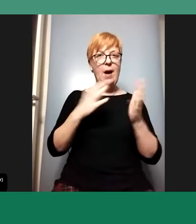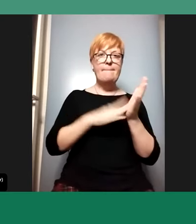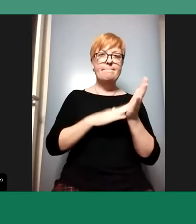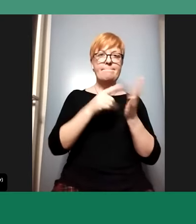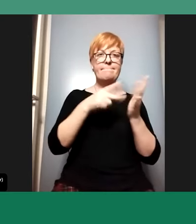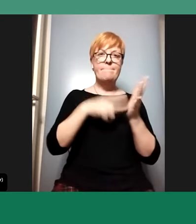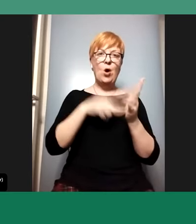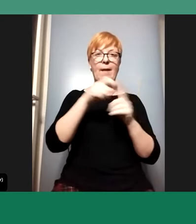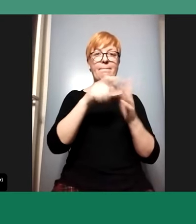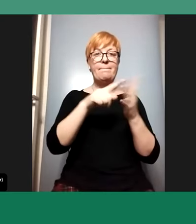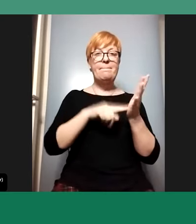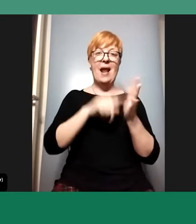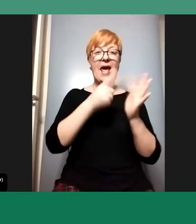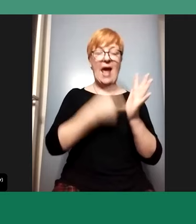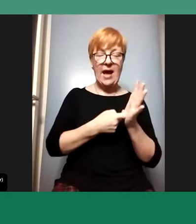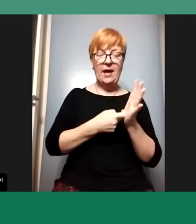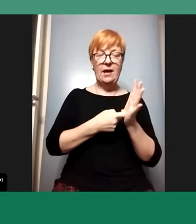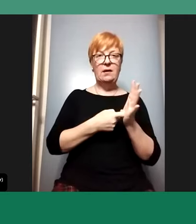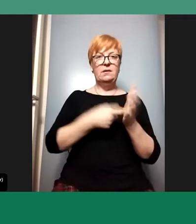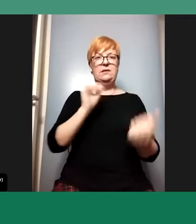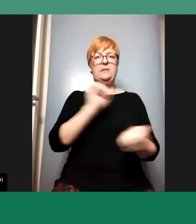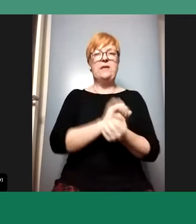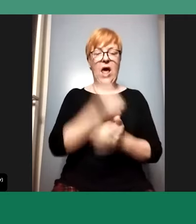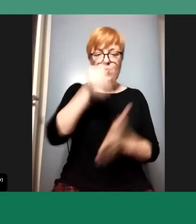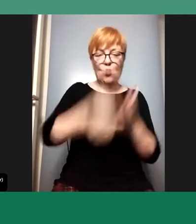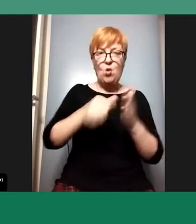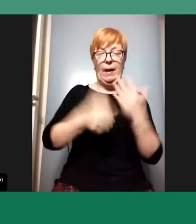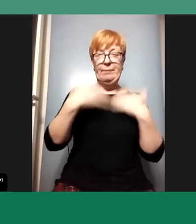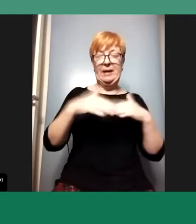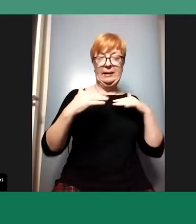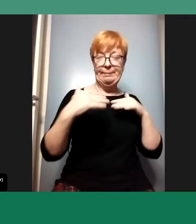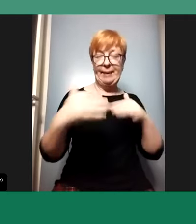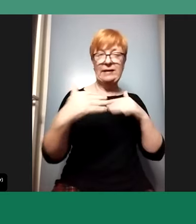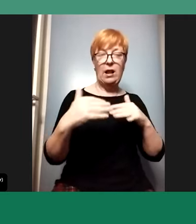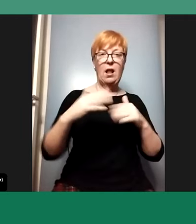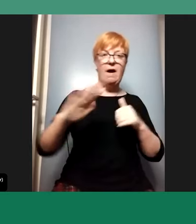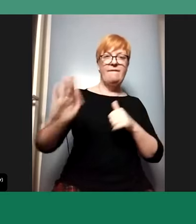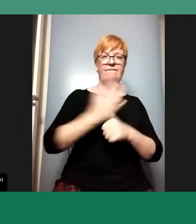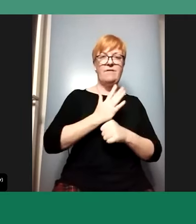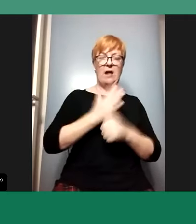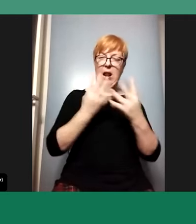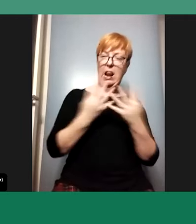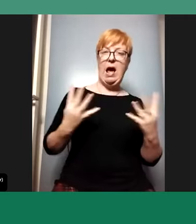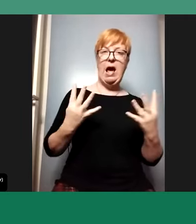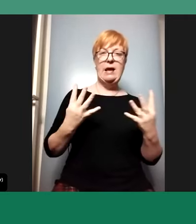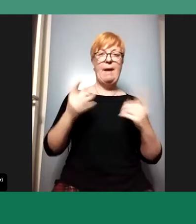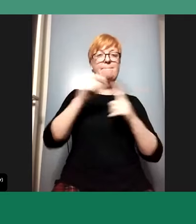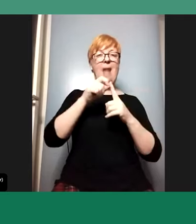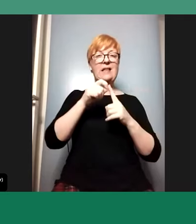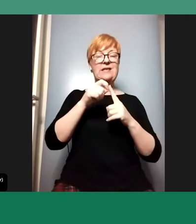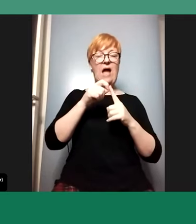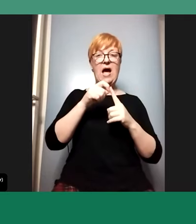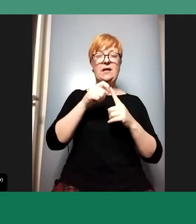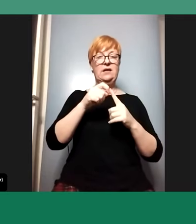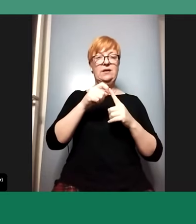from slave work, and we saw battle, front line of Palestine and trench, sent letters,